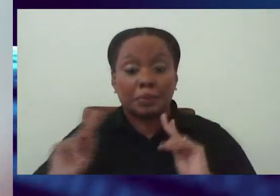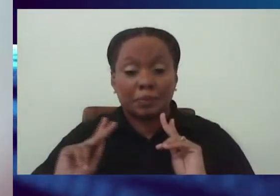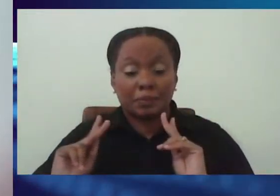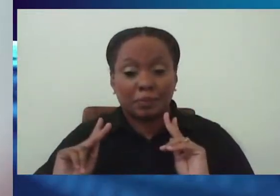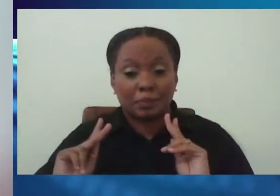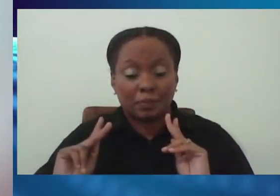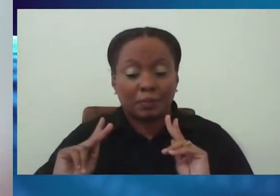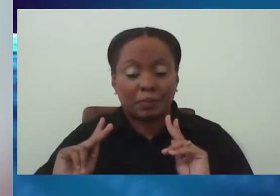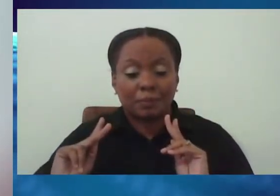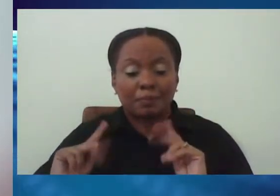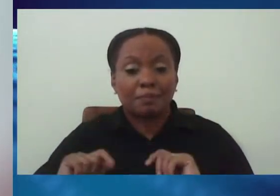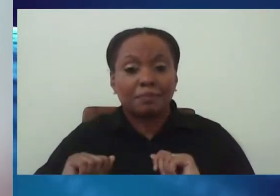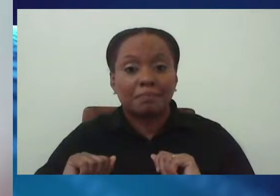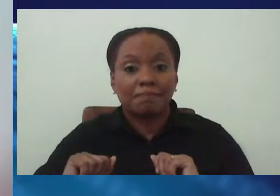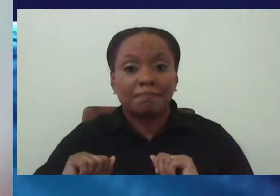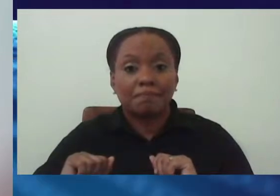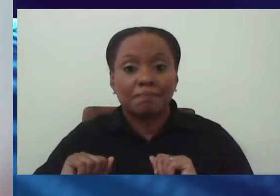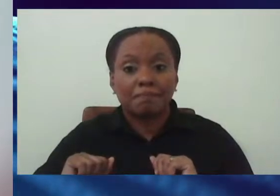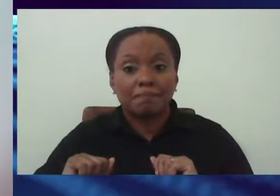where